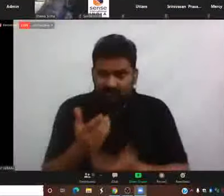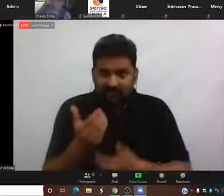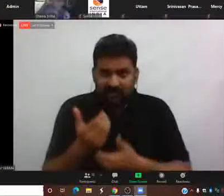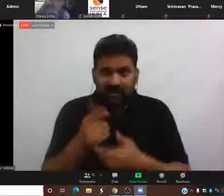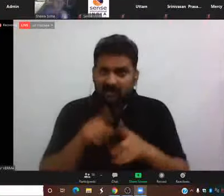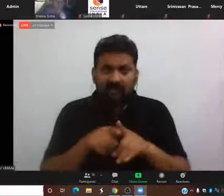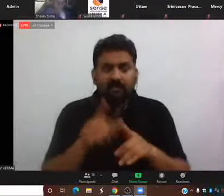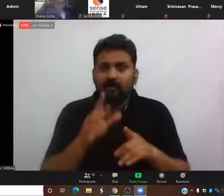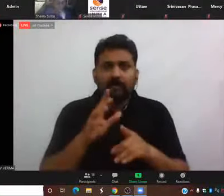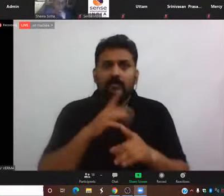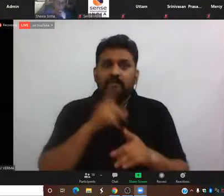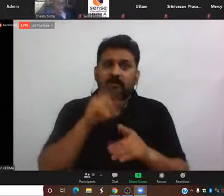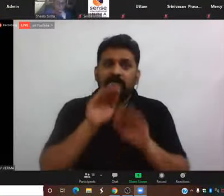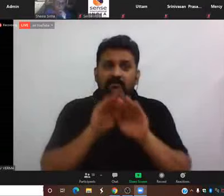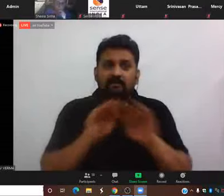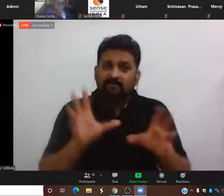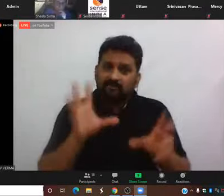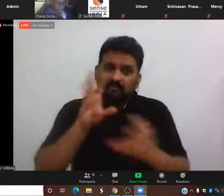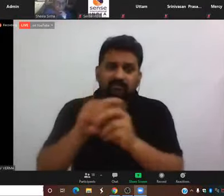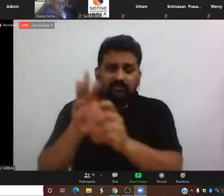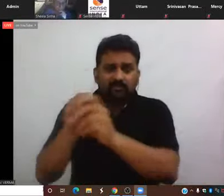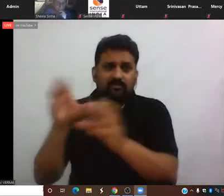be a part of the group.